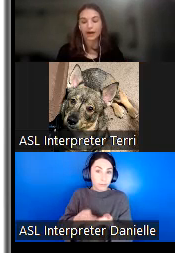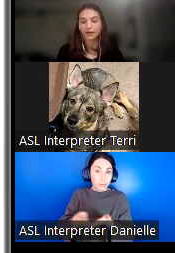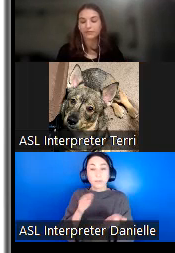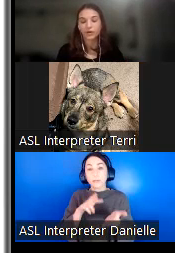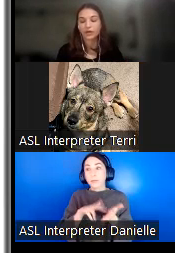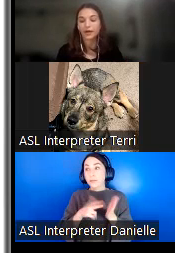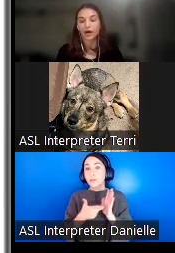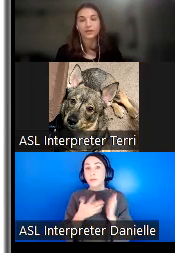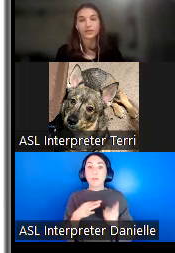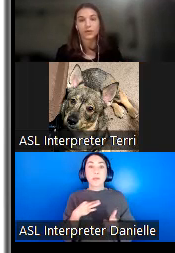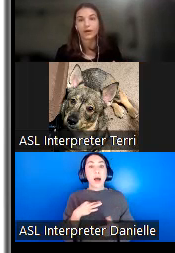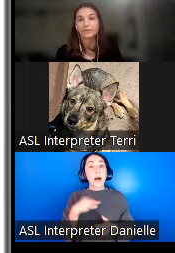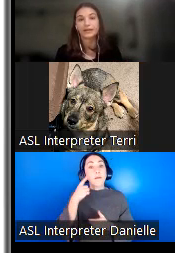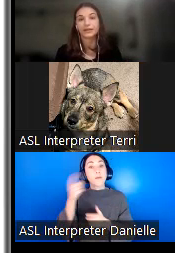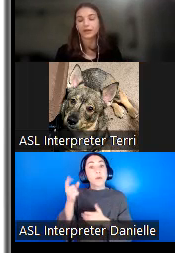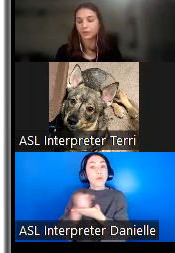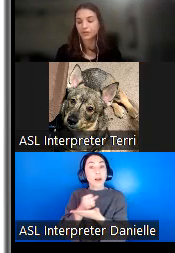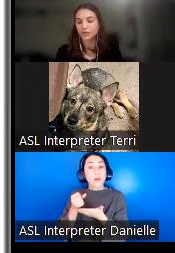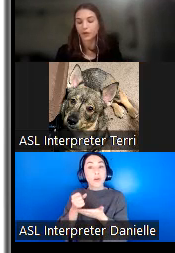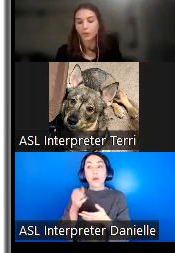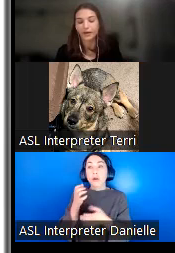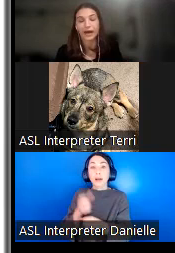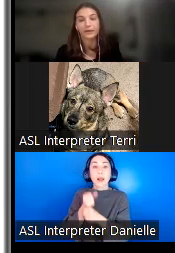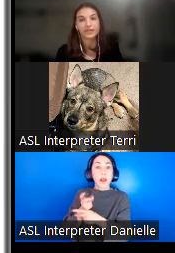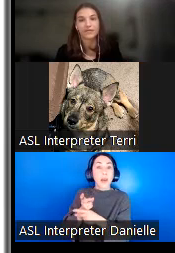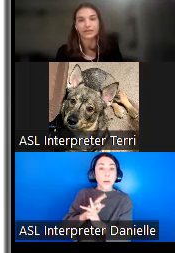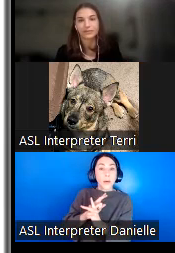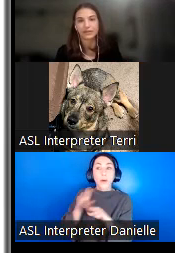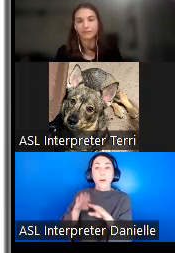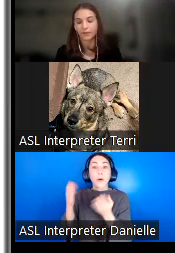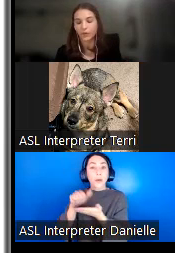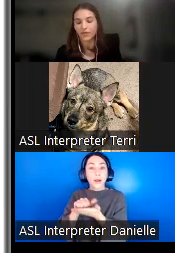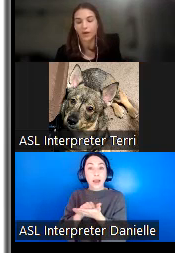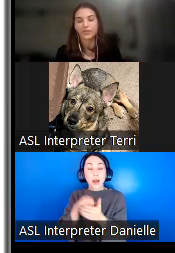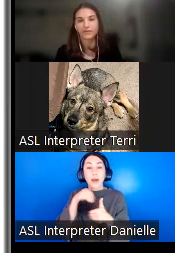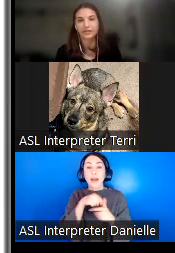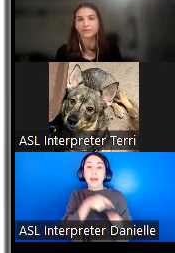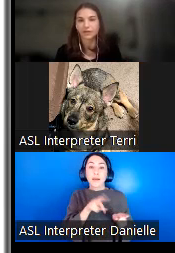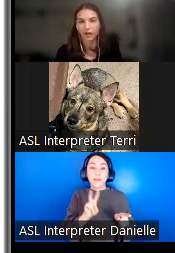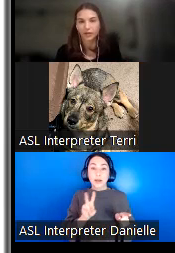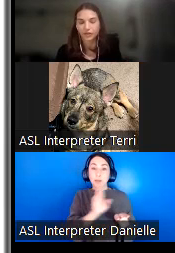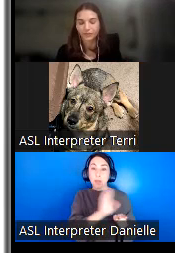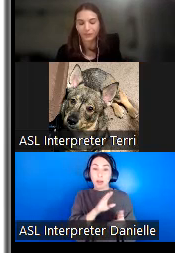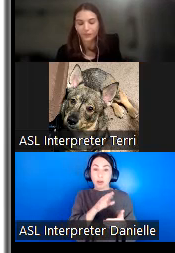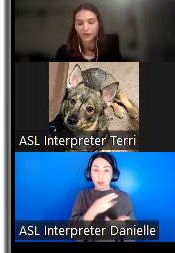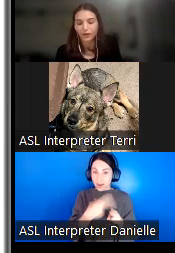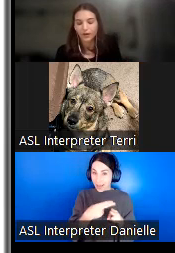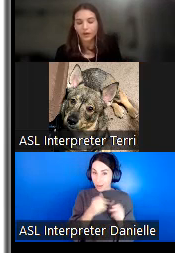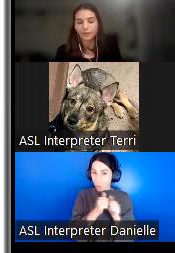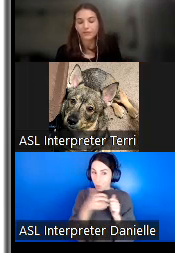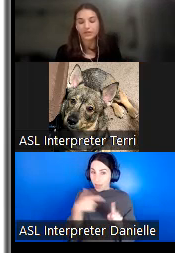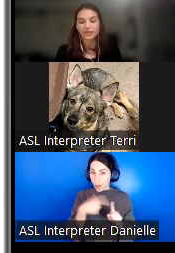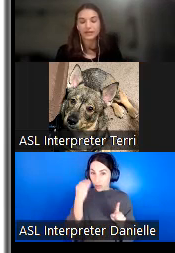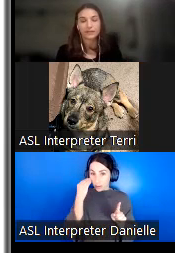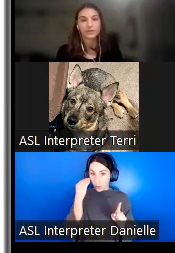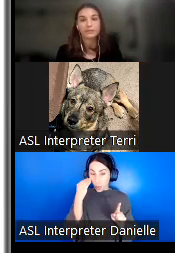like applying for credit cards or obtaining loans or opening accounts in the victim's name without the victim's knowledge.